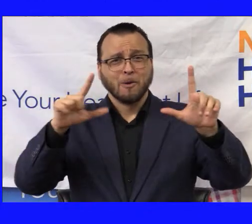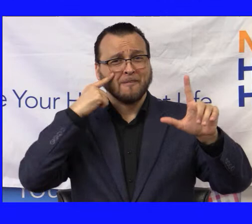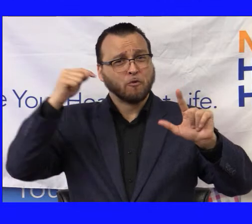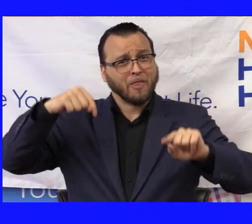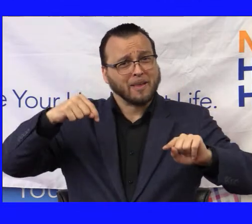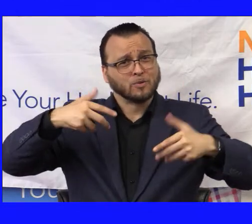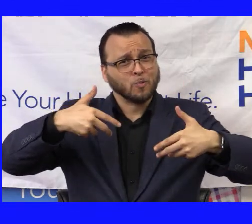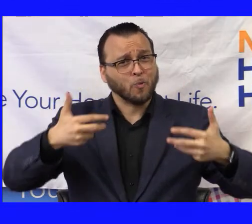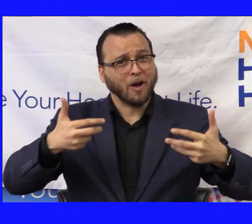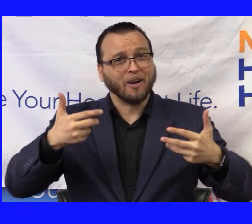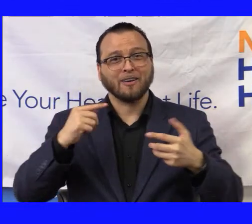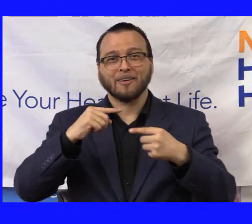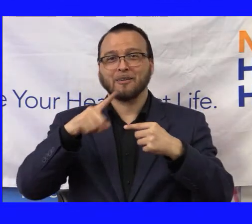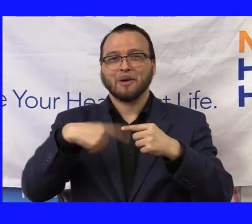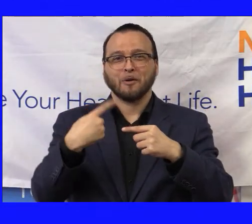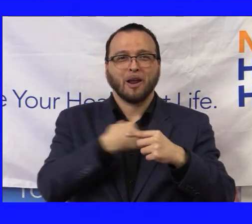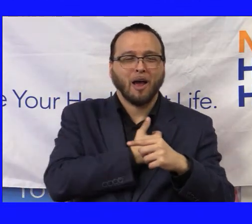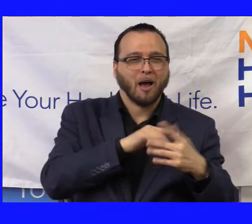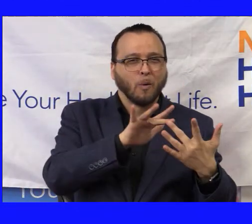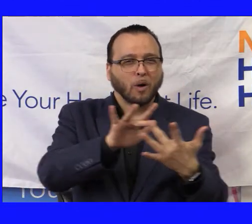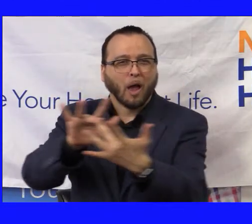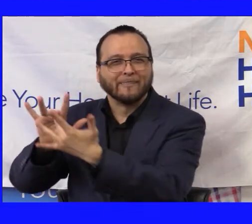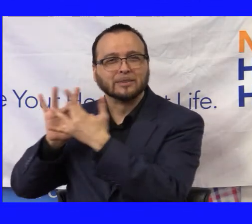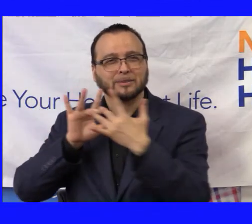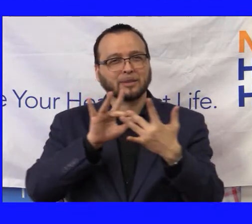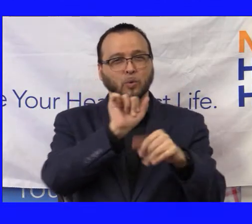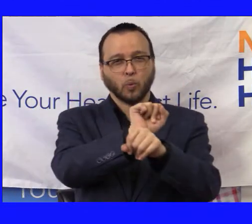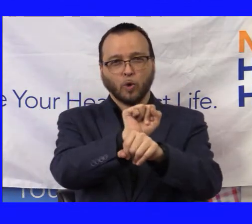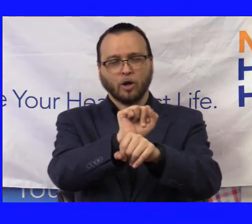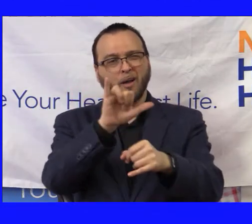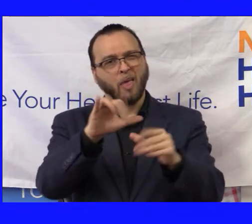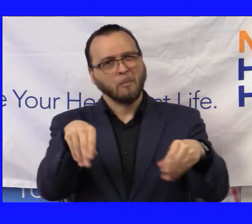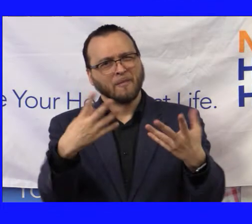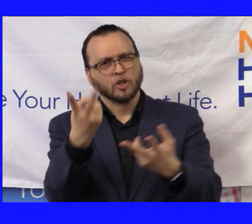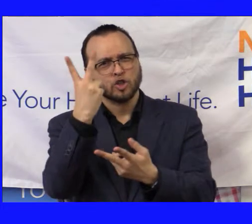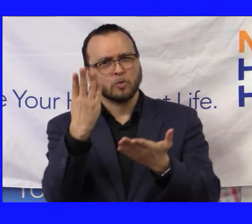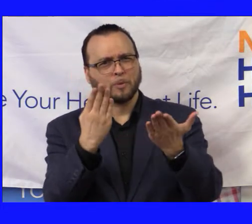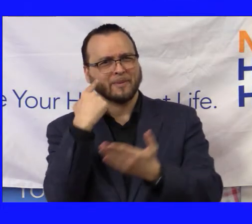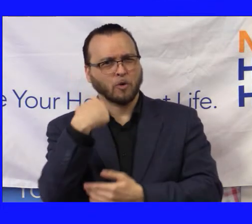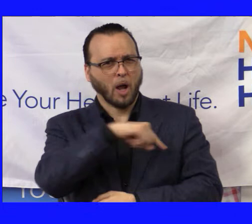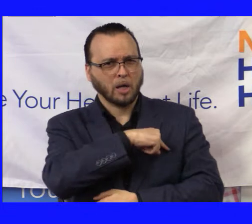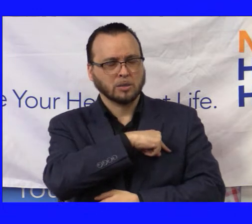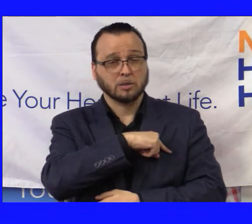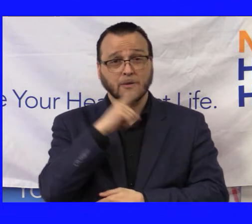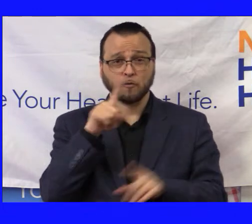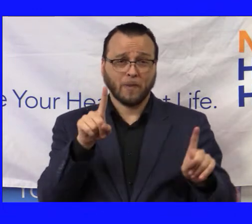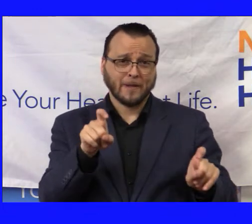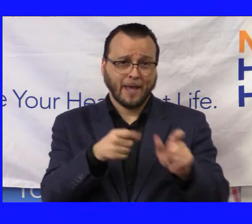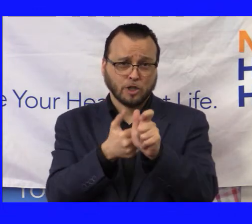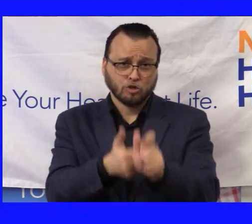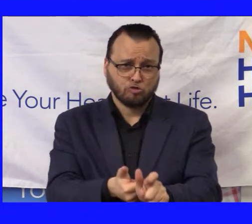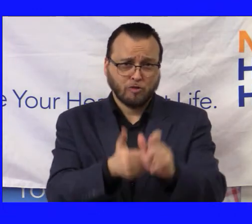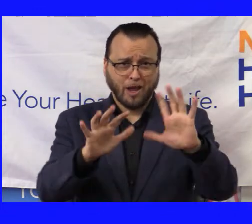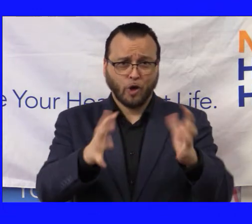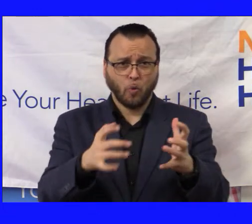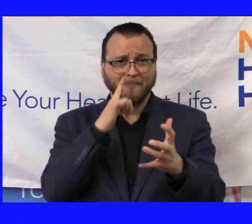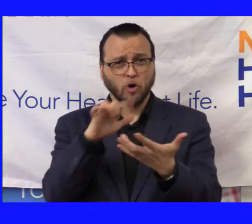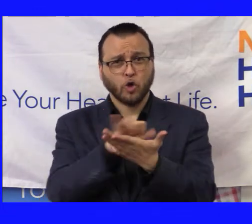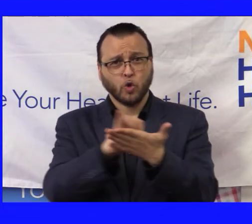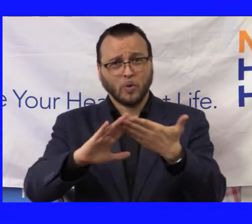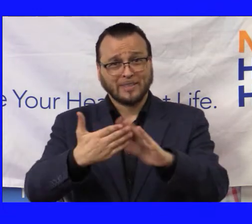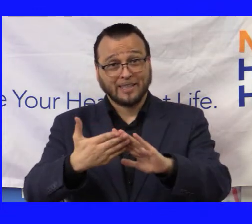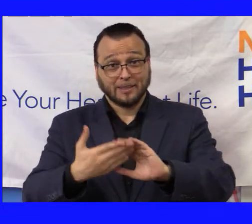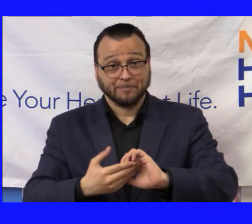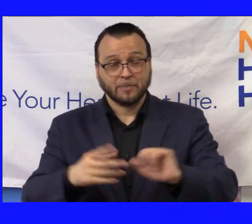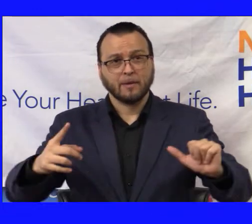our canvassing work, which serves two purposes for us with respect to the test and trace core for New York City. Number